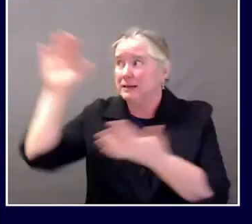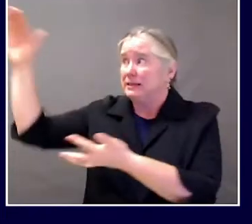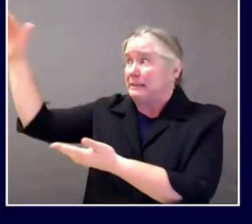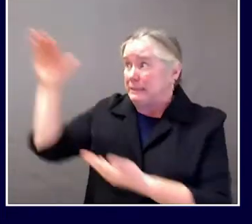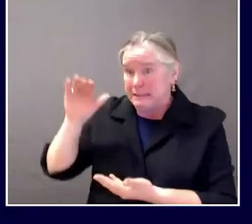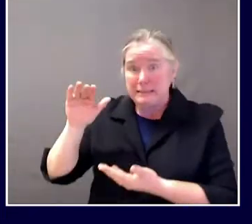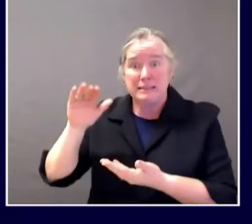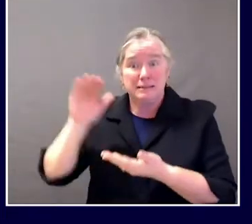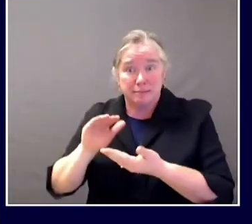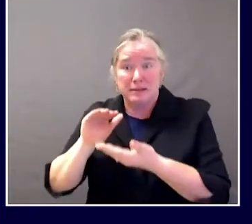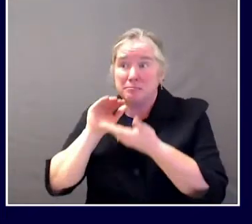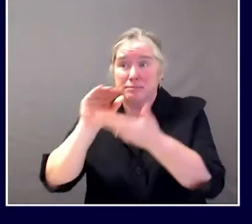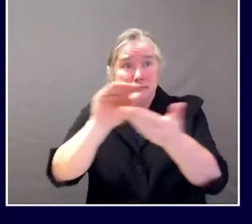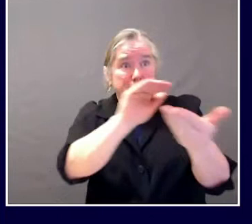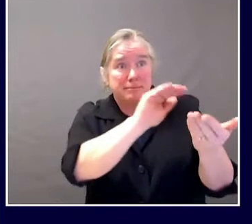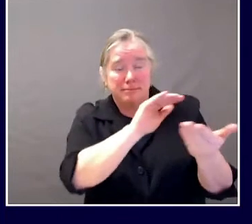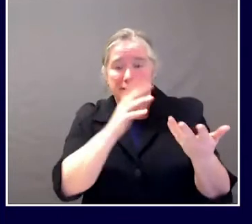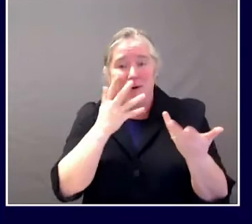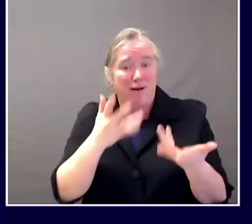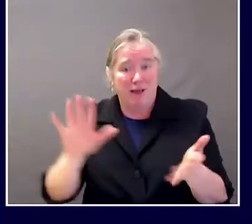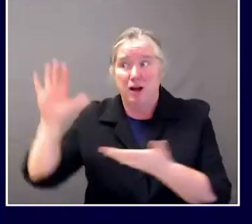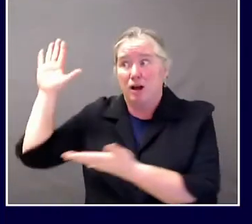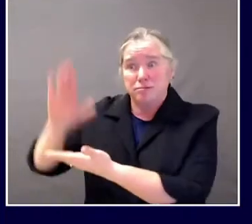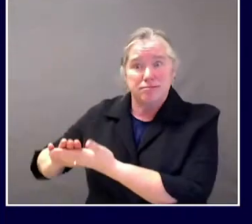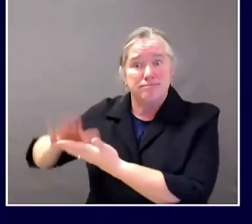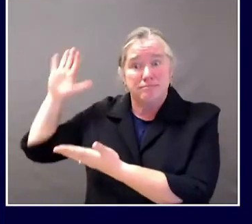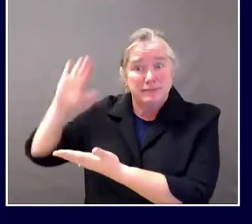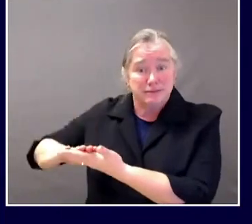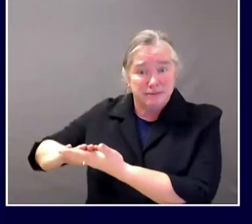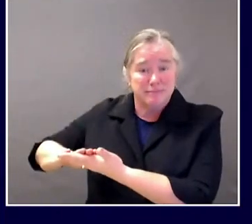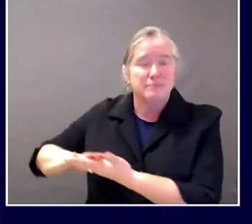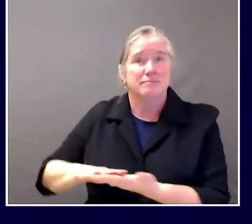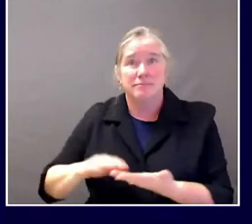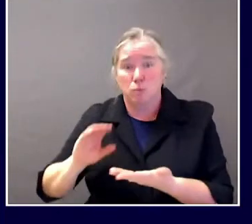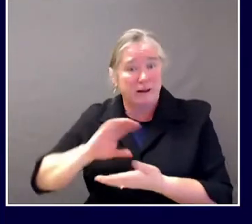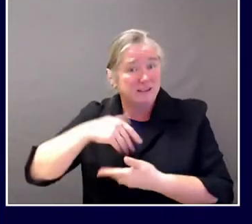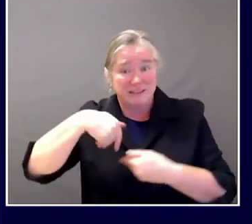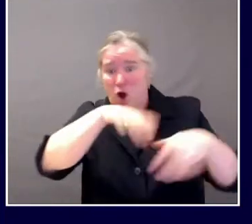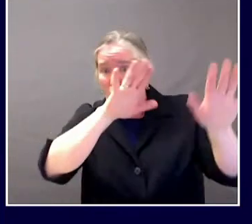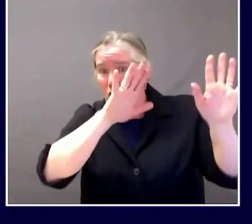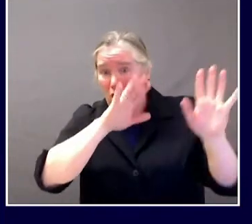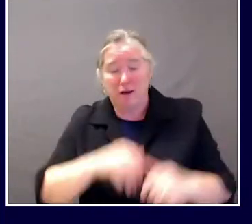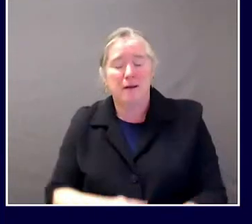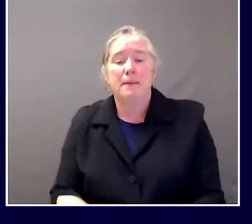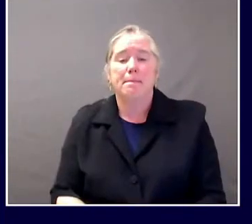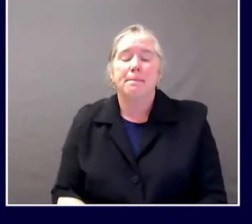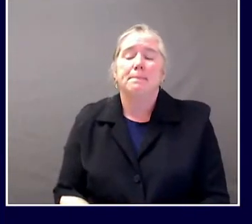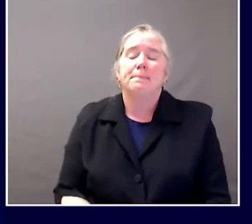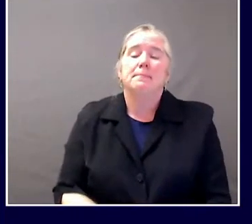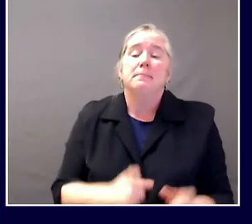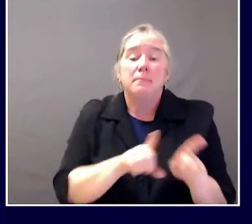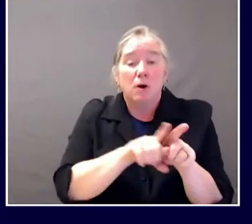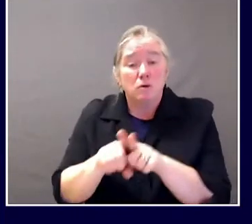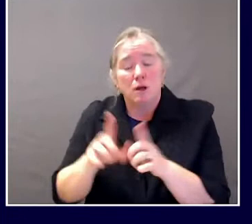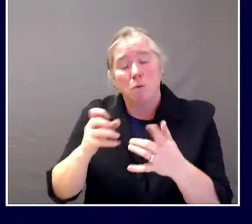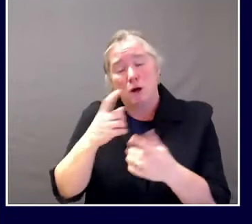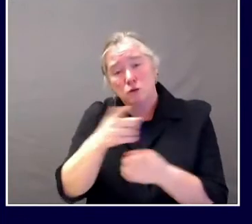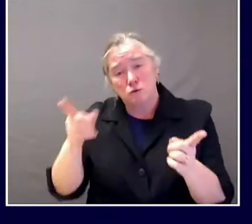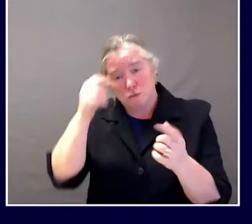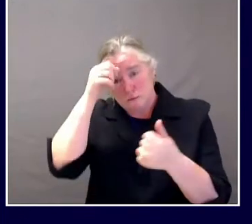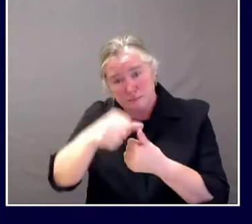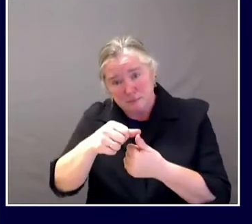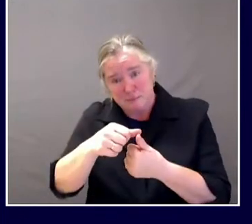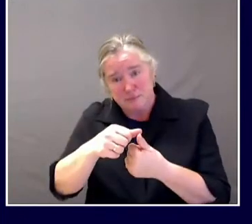as possible. But there's another element of this story that I urge everyone to keep in mind, and that is